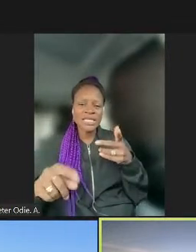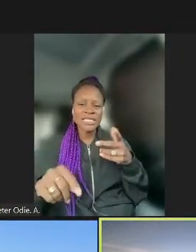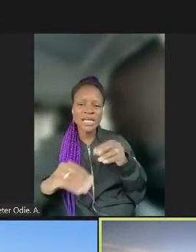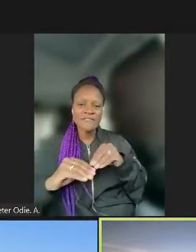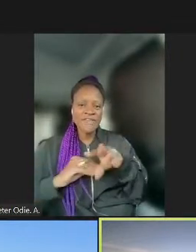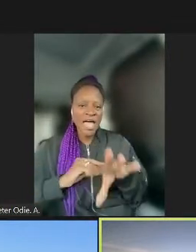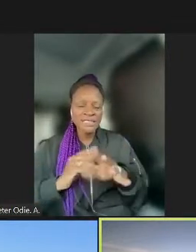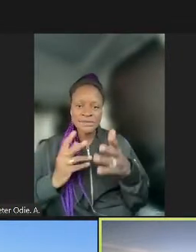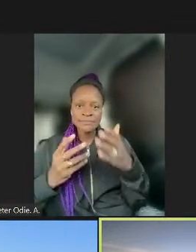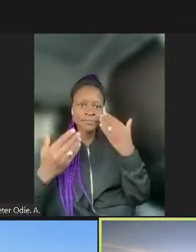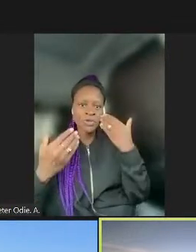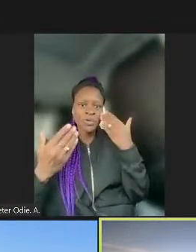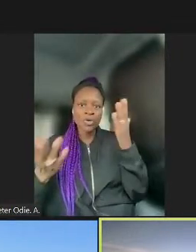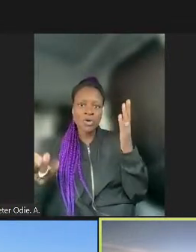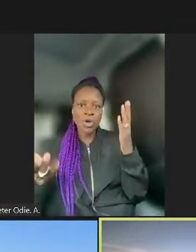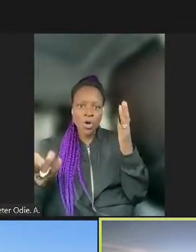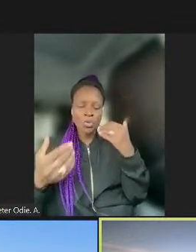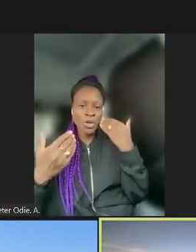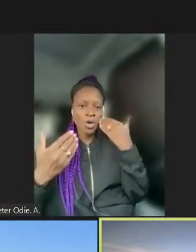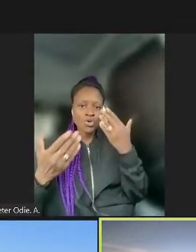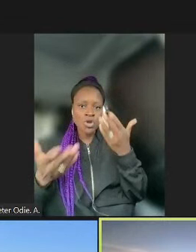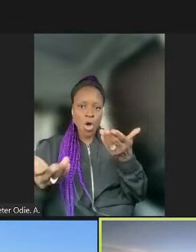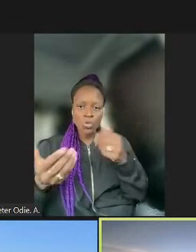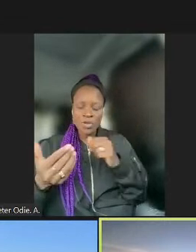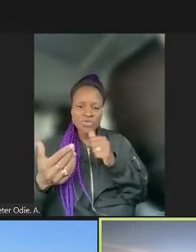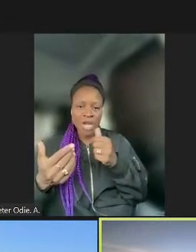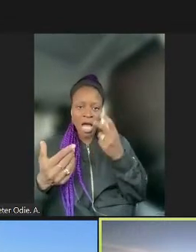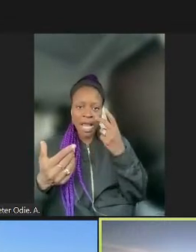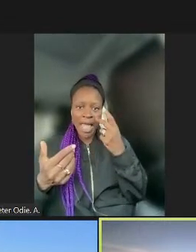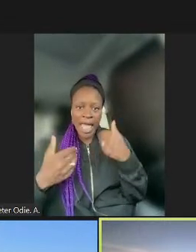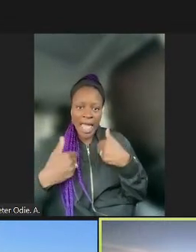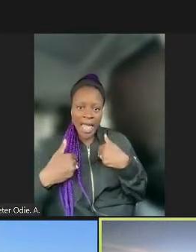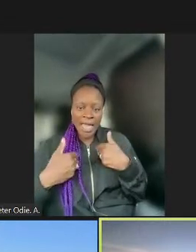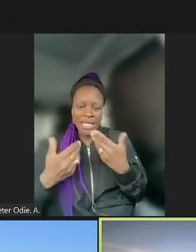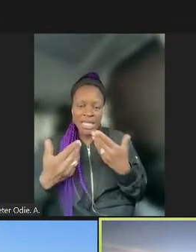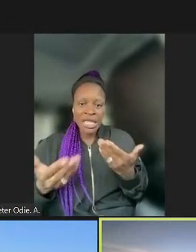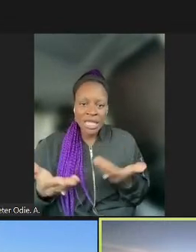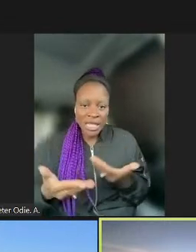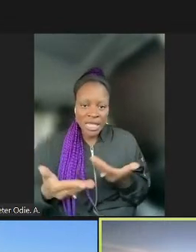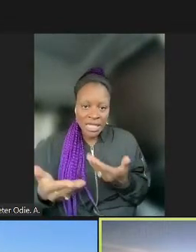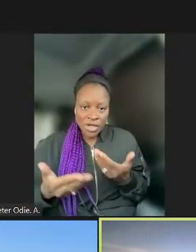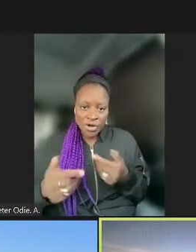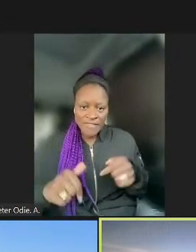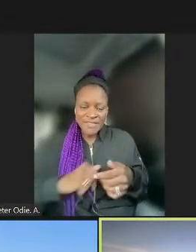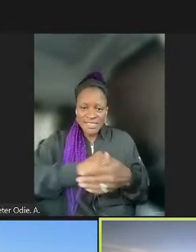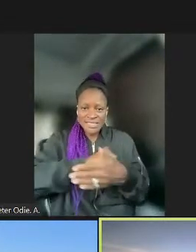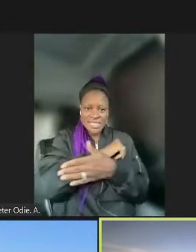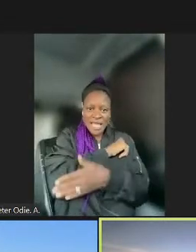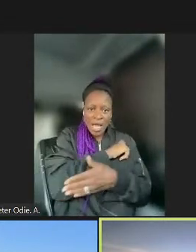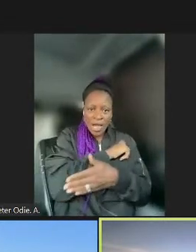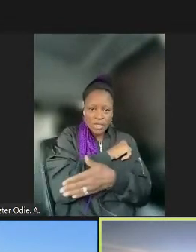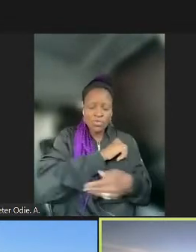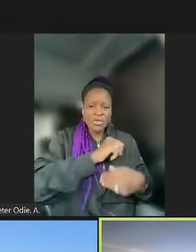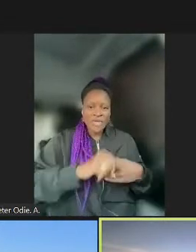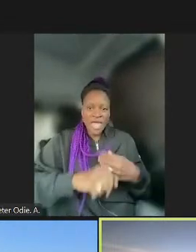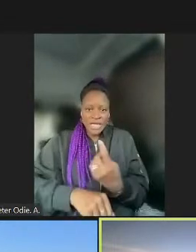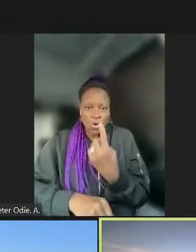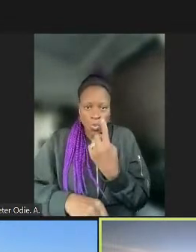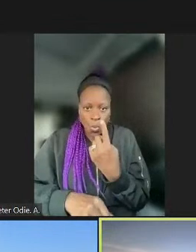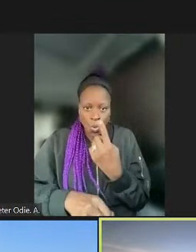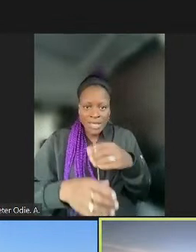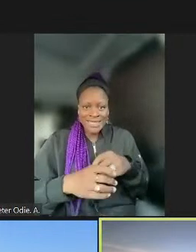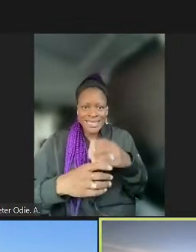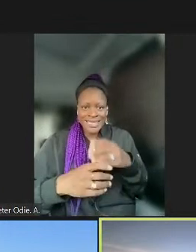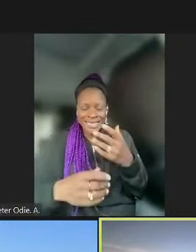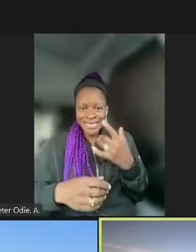We haven't seen a single case here yet in Sonoma County. There's been one case in the United States so far. So I think it's gonna take a little more time for